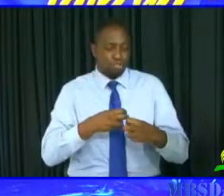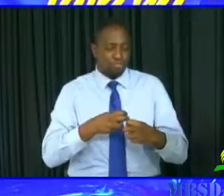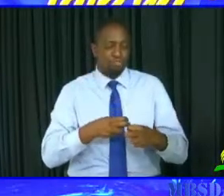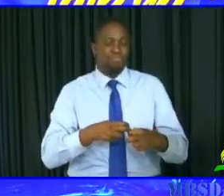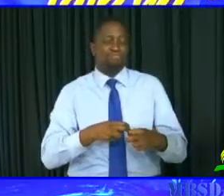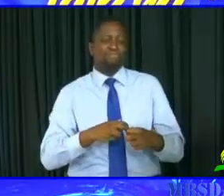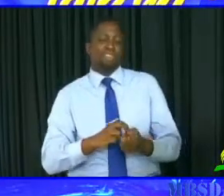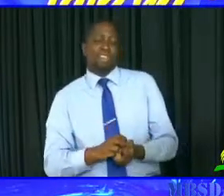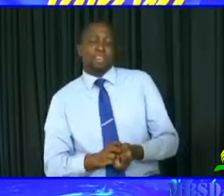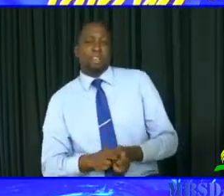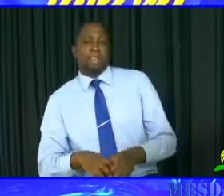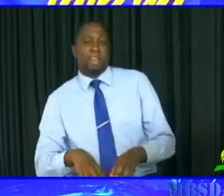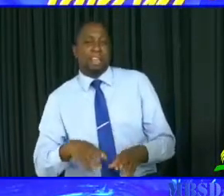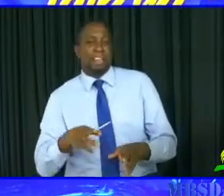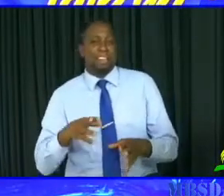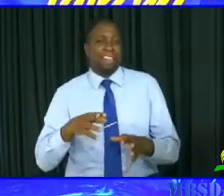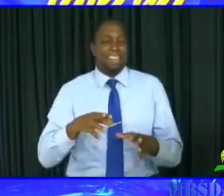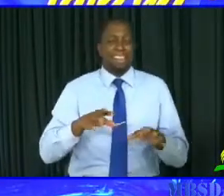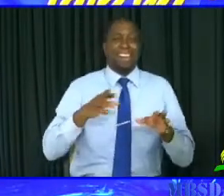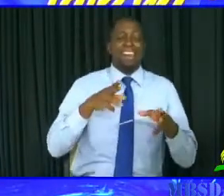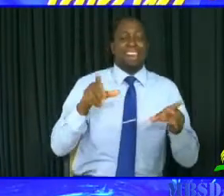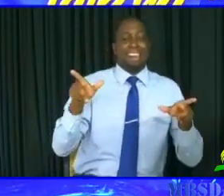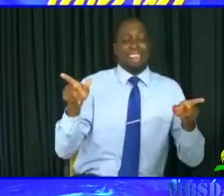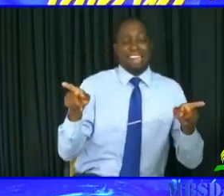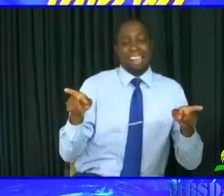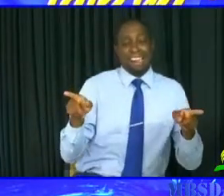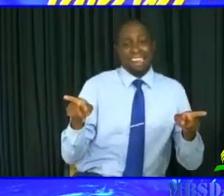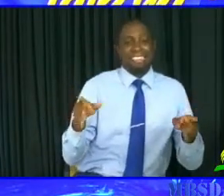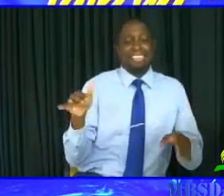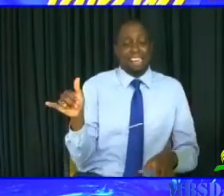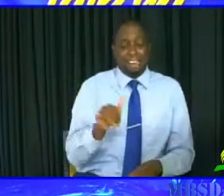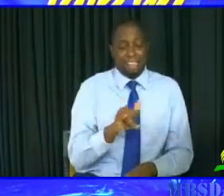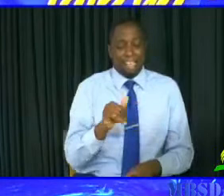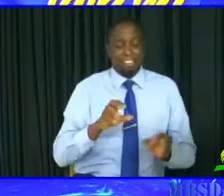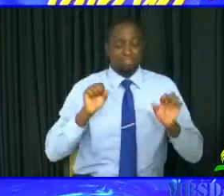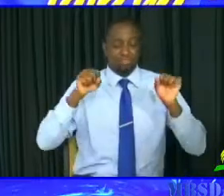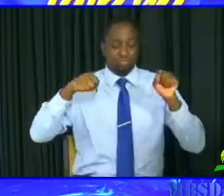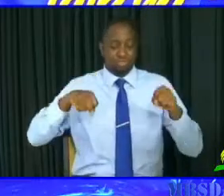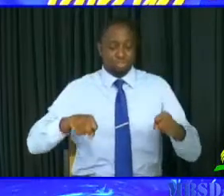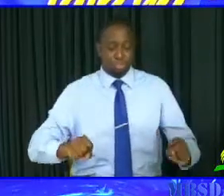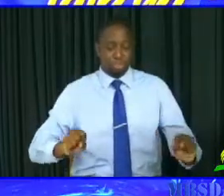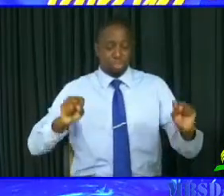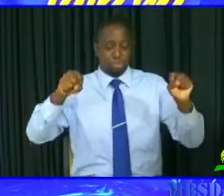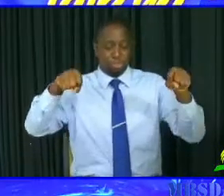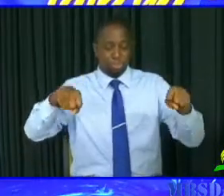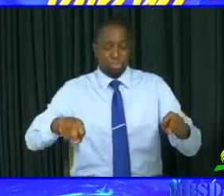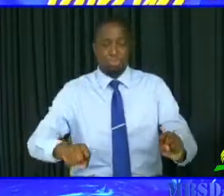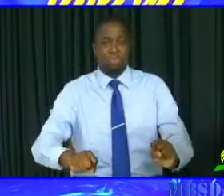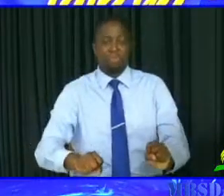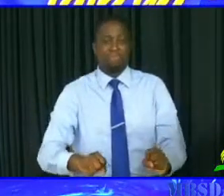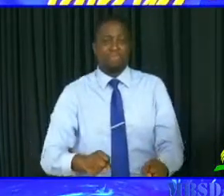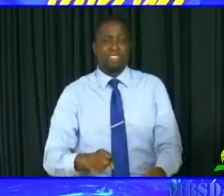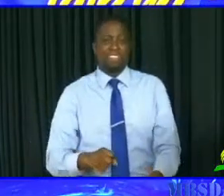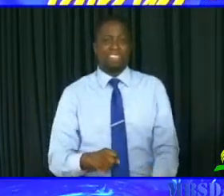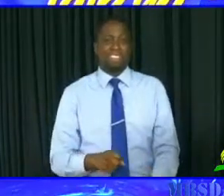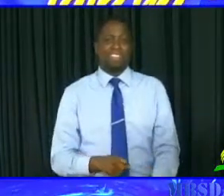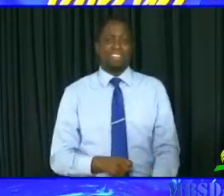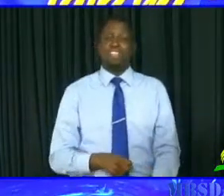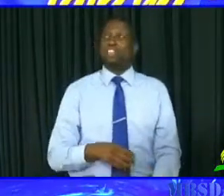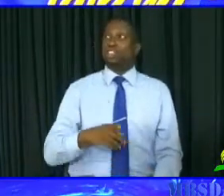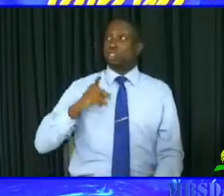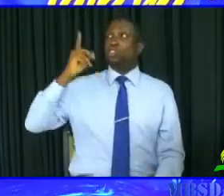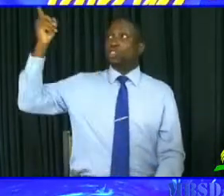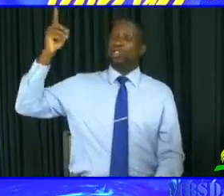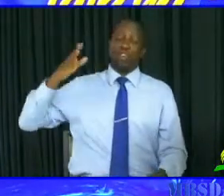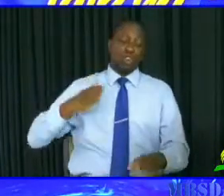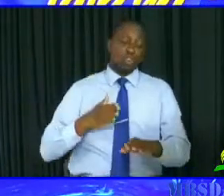trackless as the foaming sea, Thou hast crossed